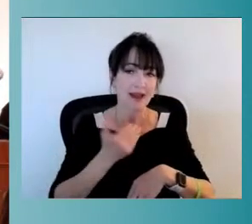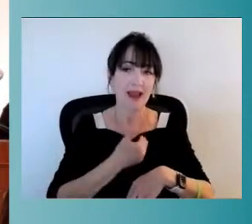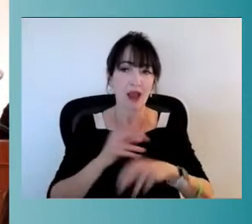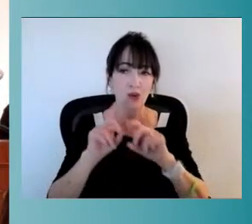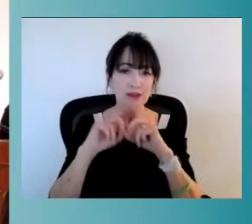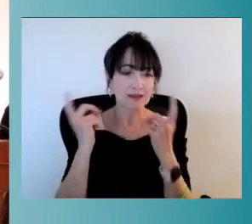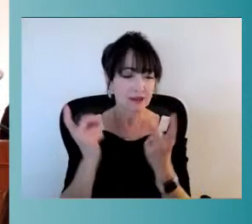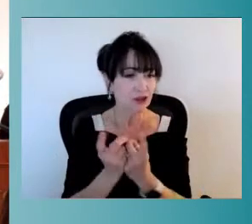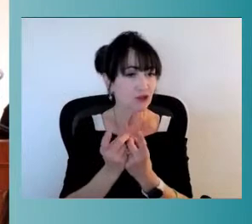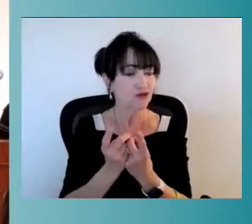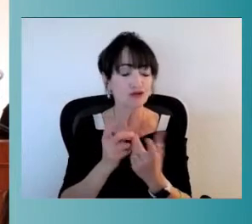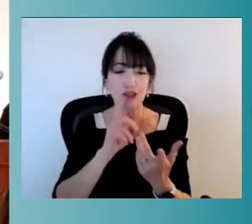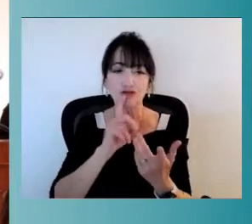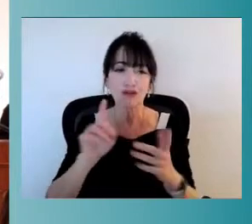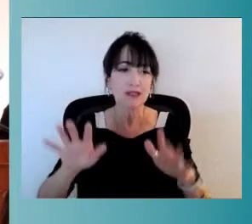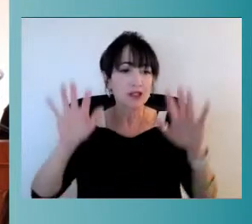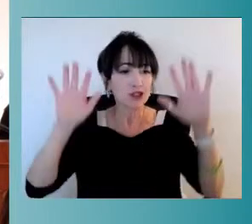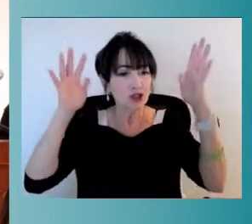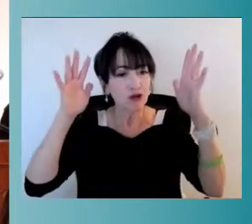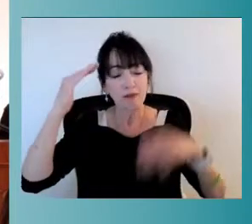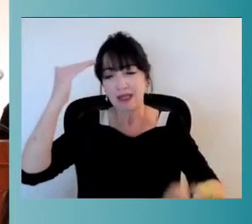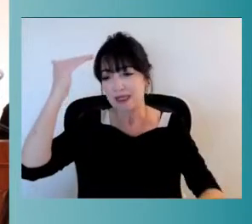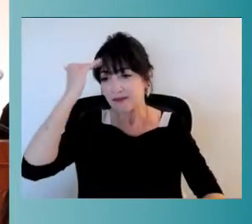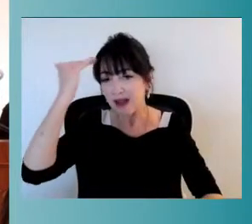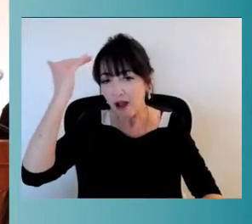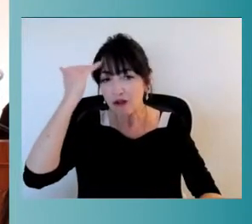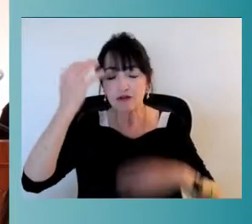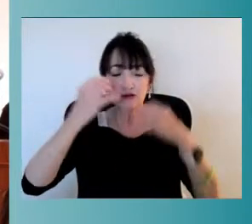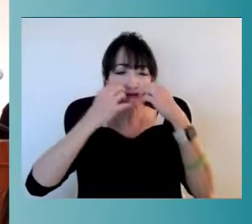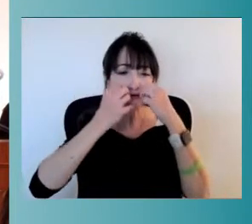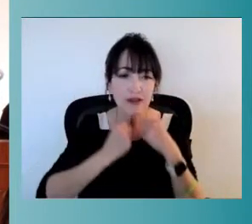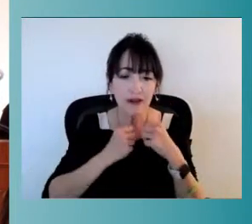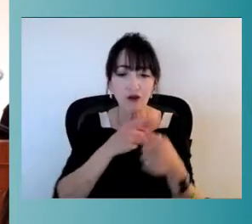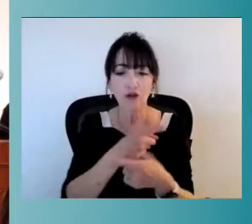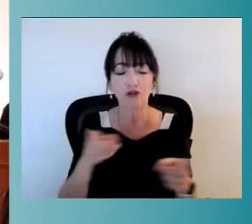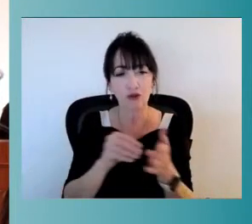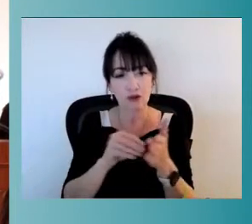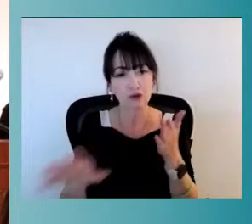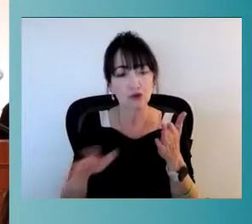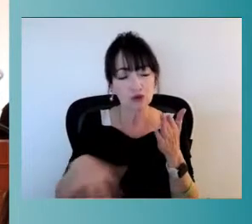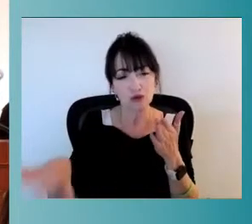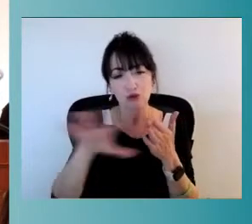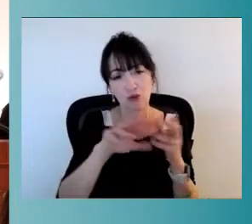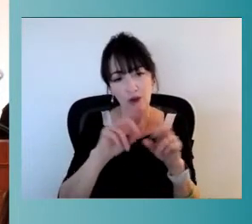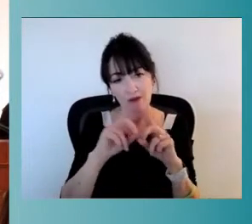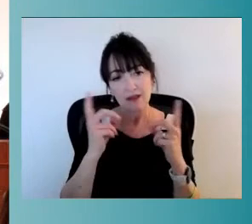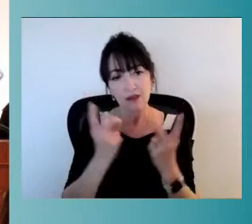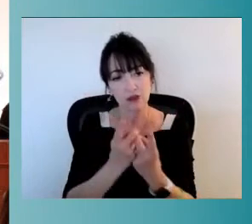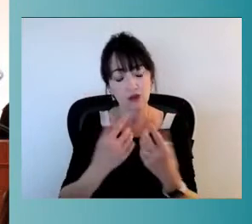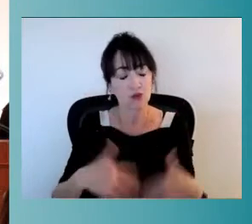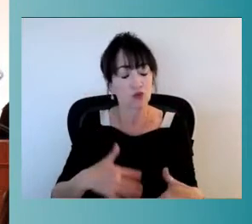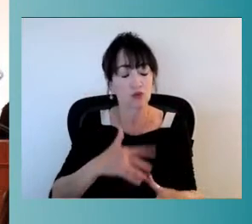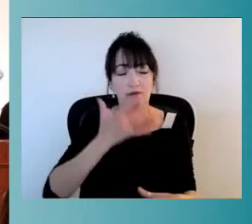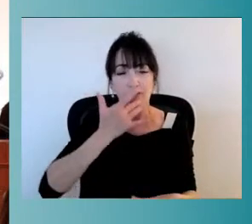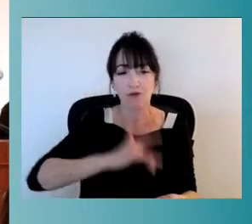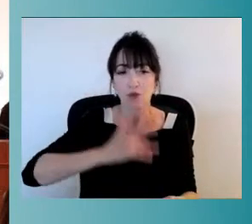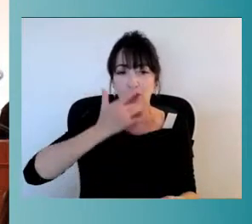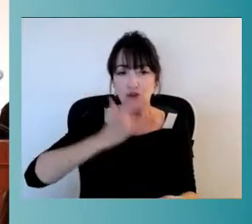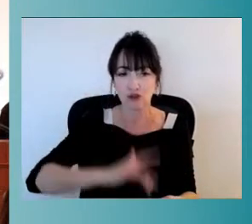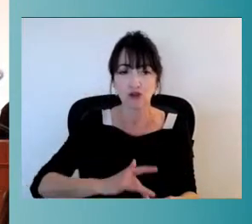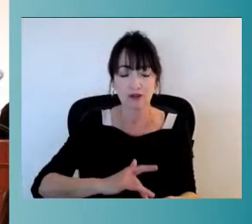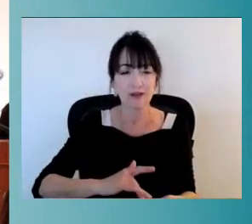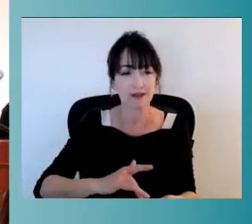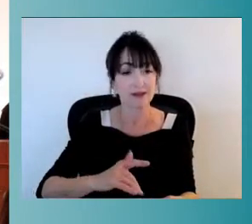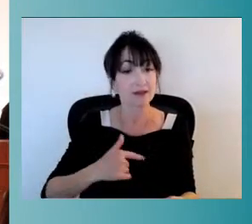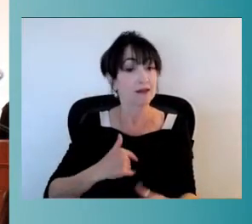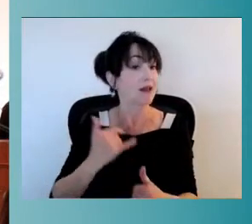incredible amount of knowledge and care for our students throughout our district as well from our staff, so very fortunate of that. And lastly here, I just want to thank the